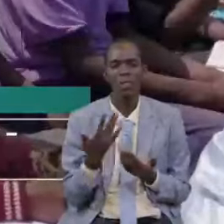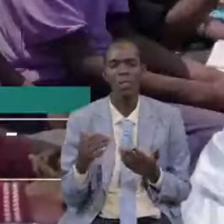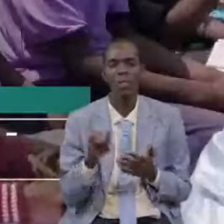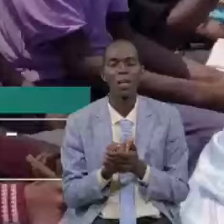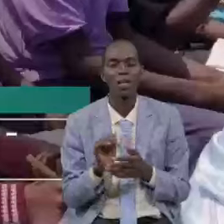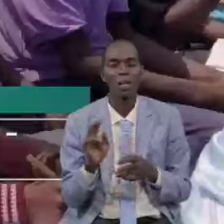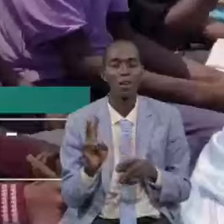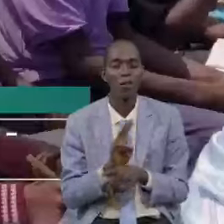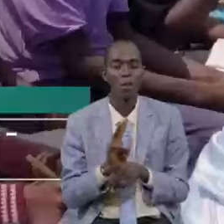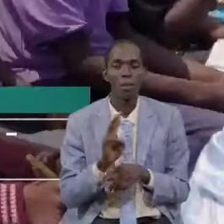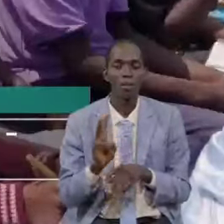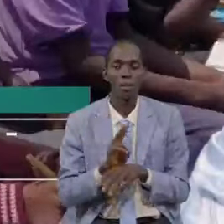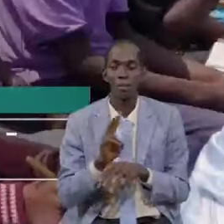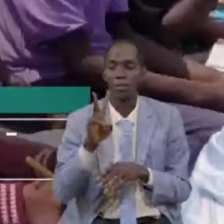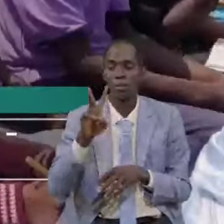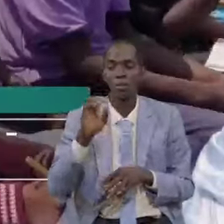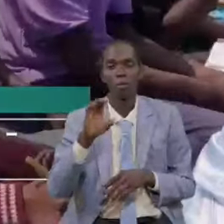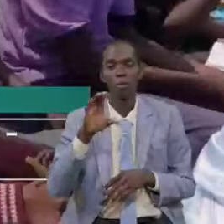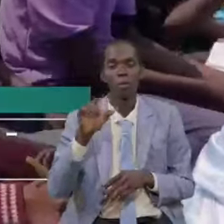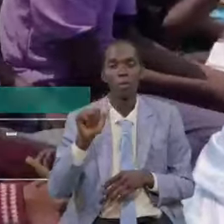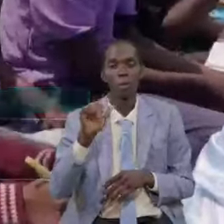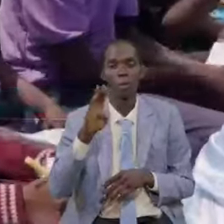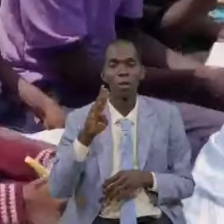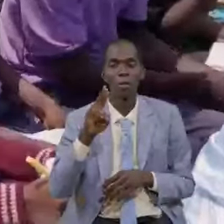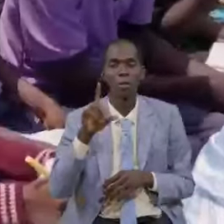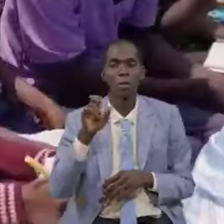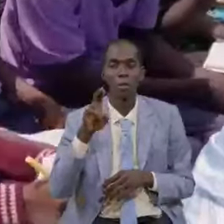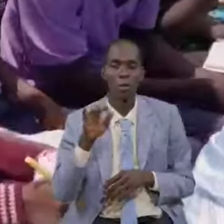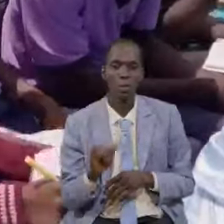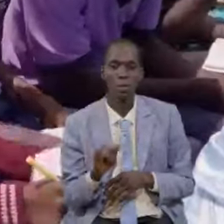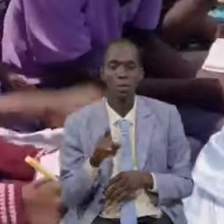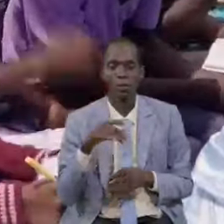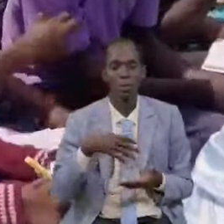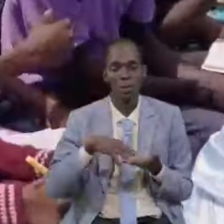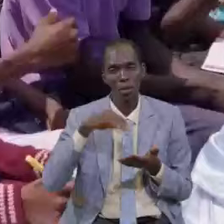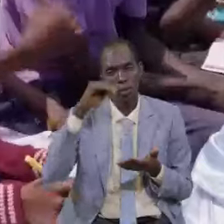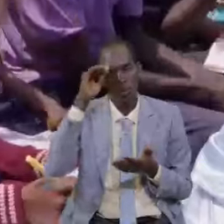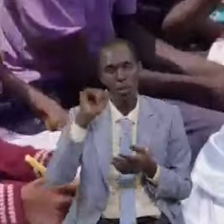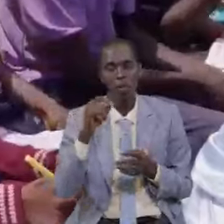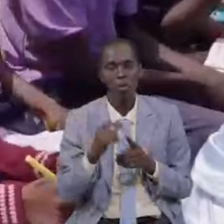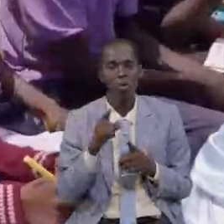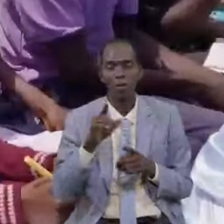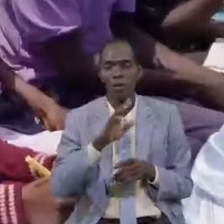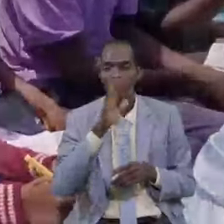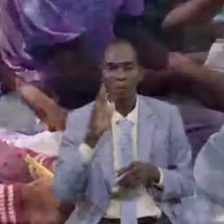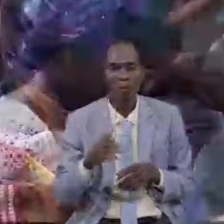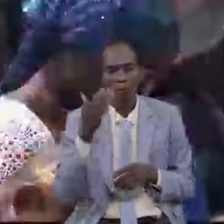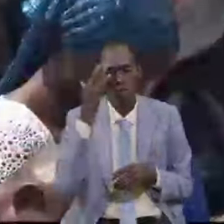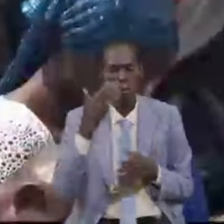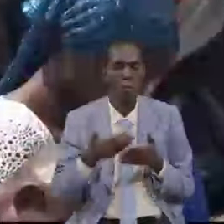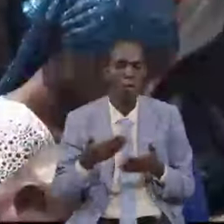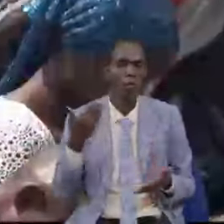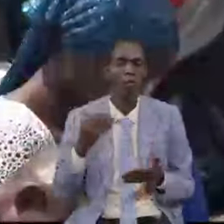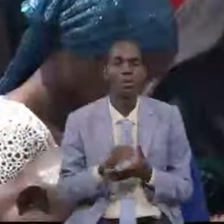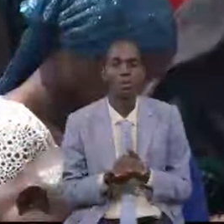you learn a vocabulary, a word you never knew before. Some people make it